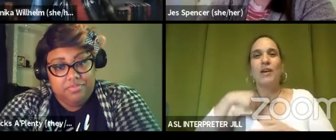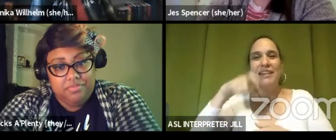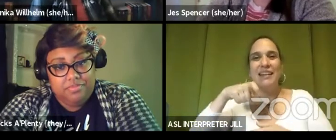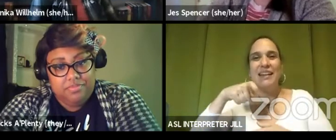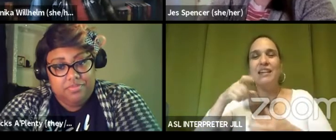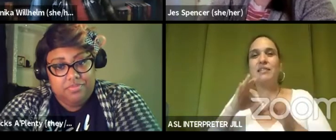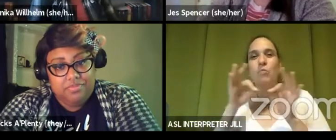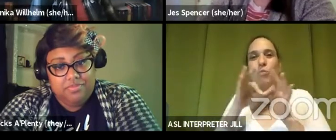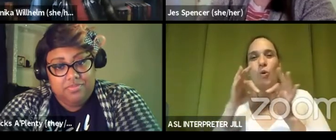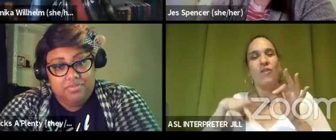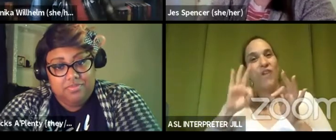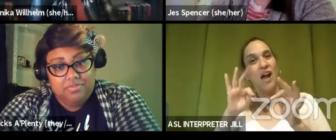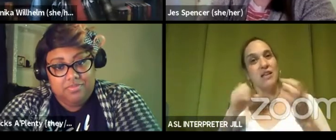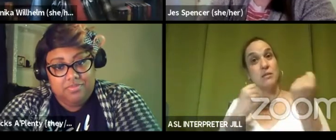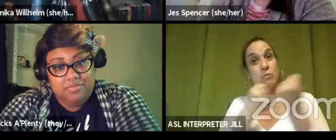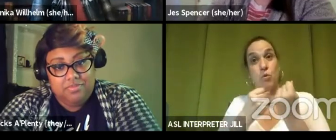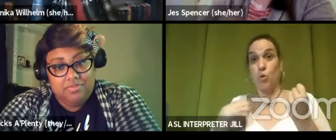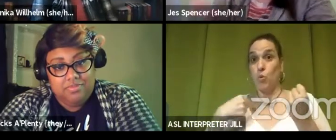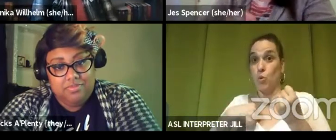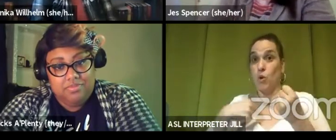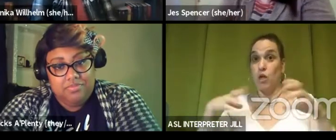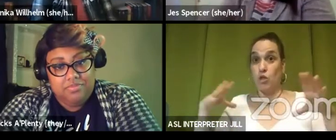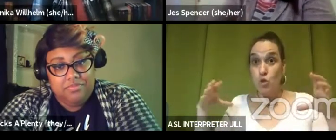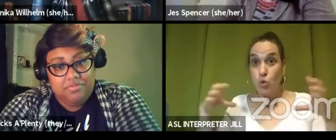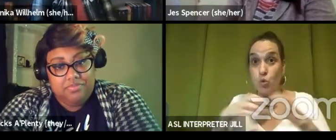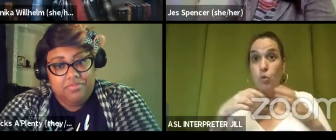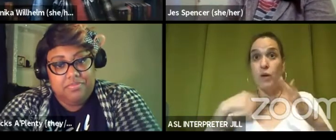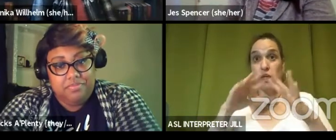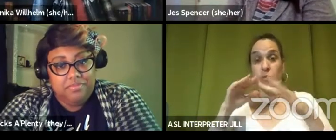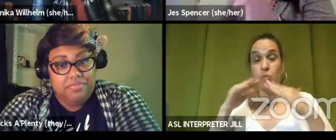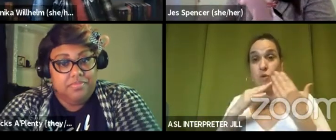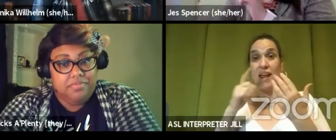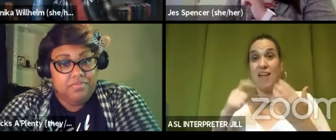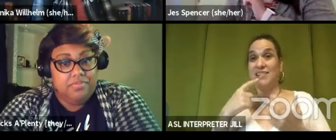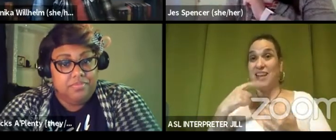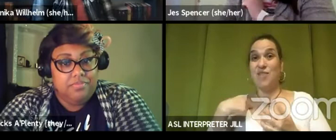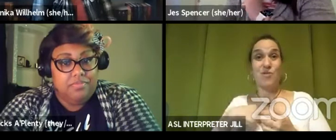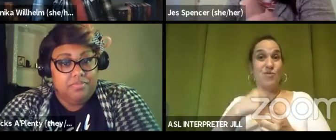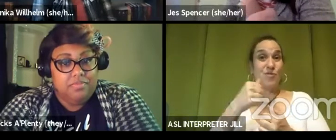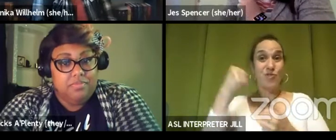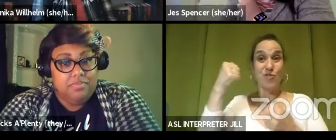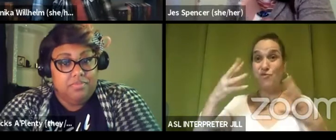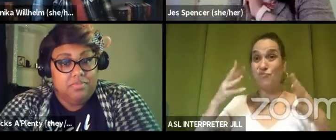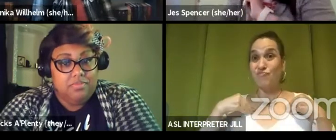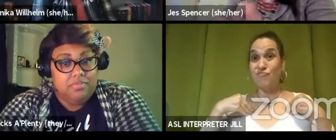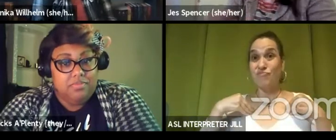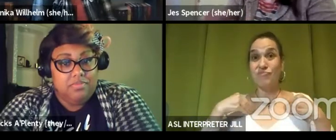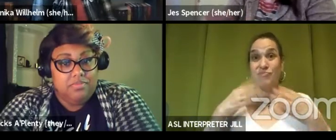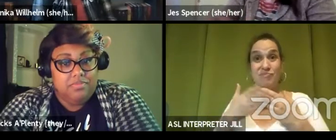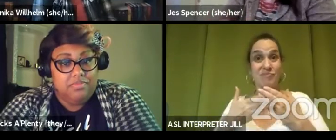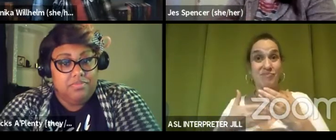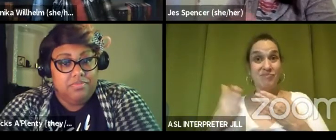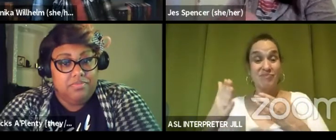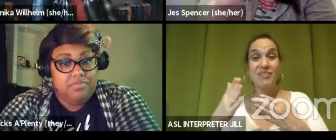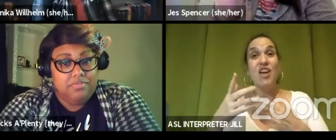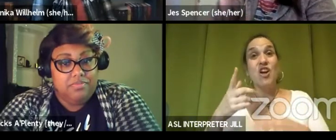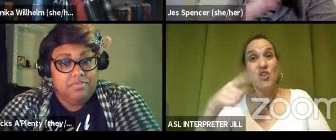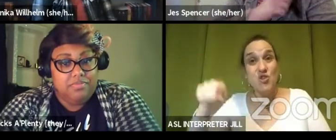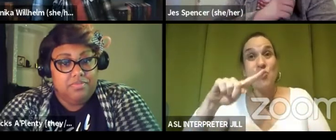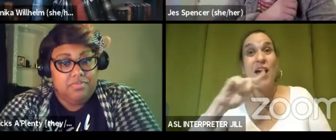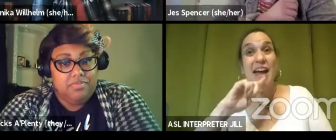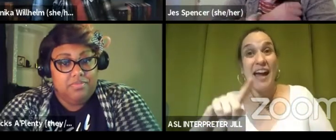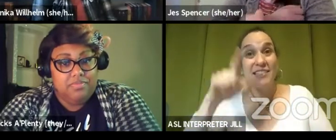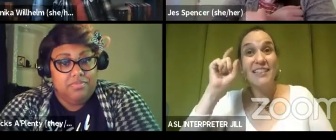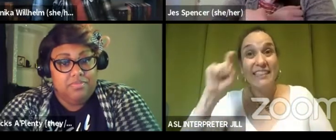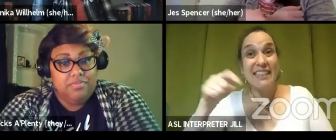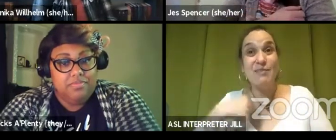as a group and as a community to say, we will not stand for it any longer because you actually need me. And maybe